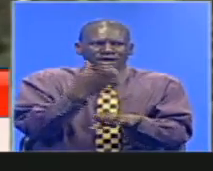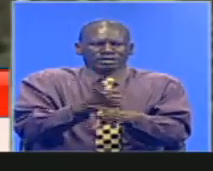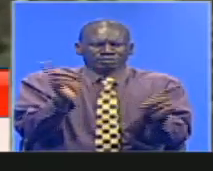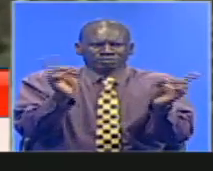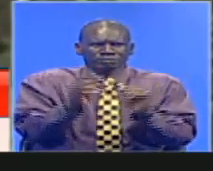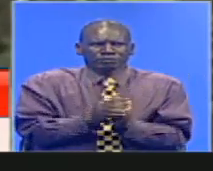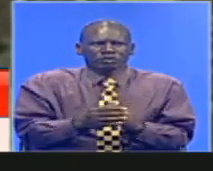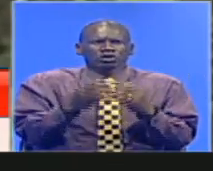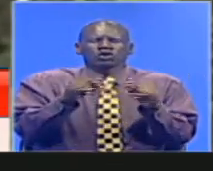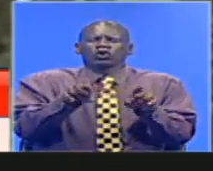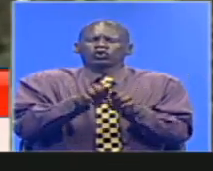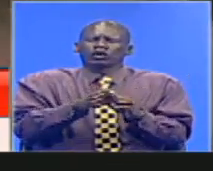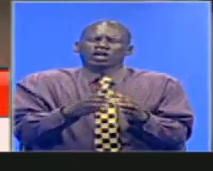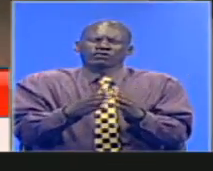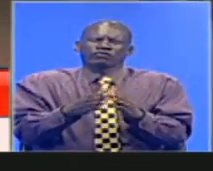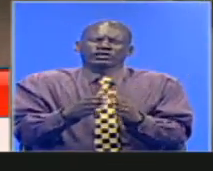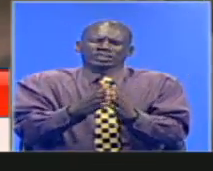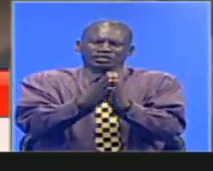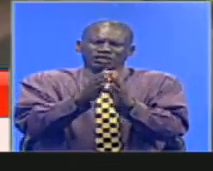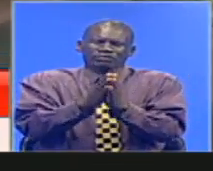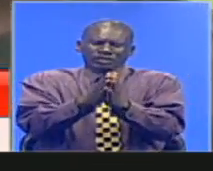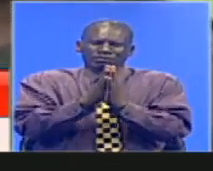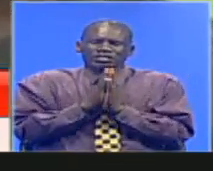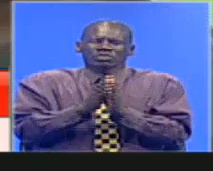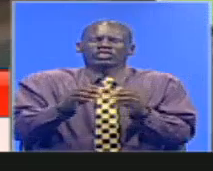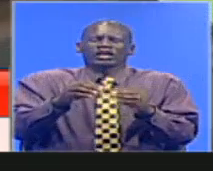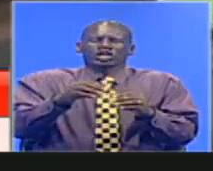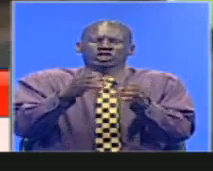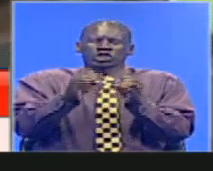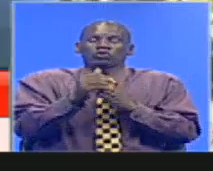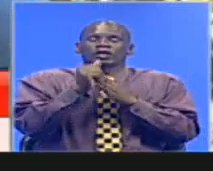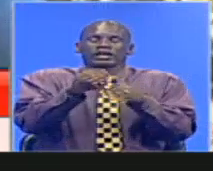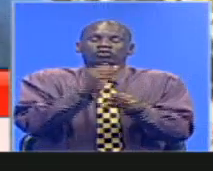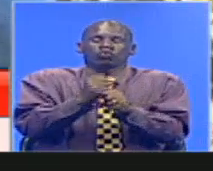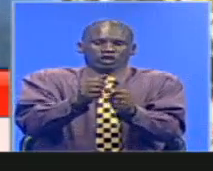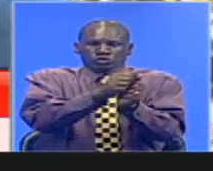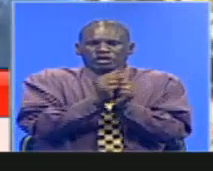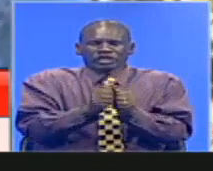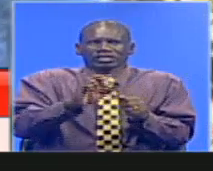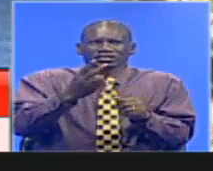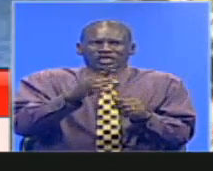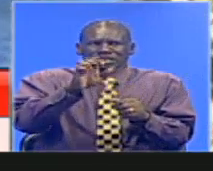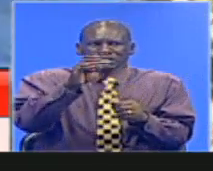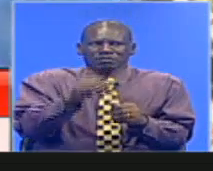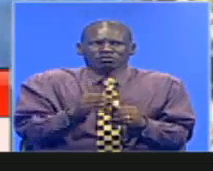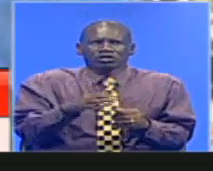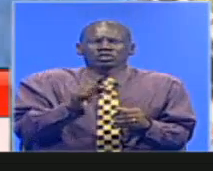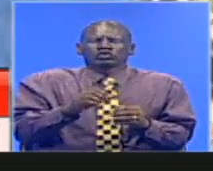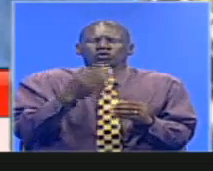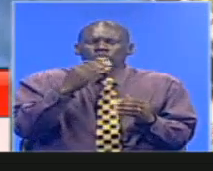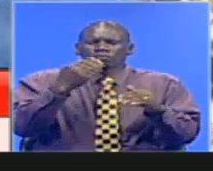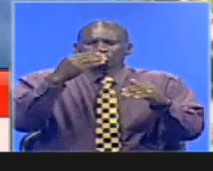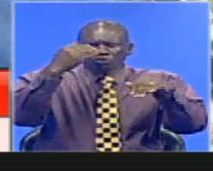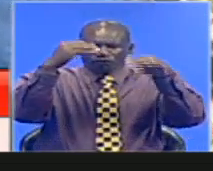He has pleaded to elected leaders to work with him in his second term in office. Professor Paul Chepkwony says